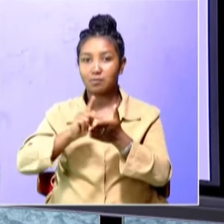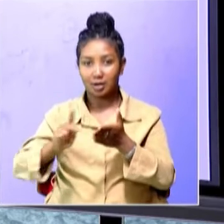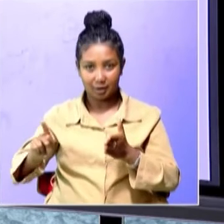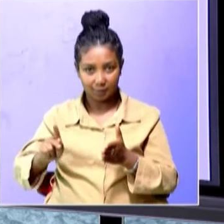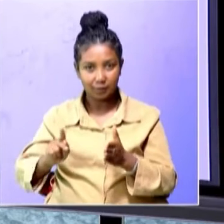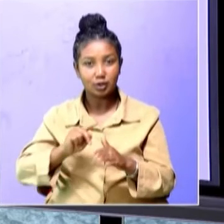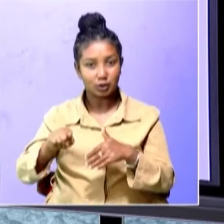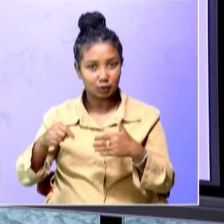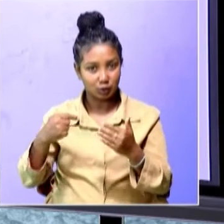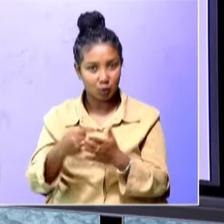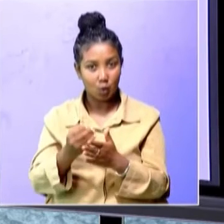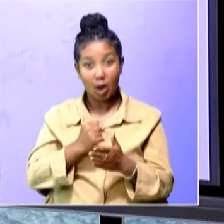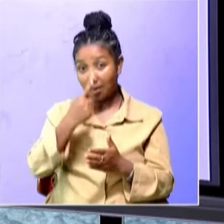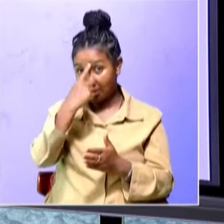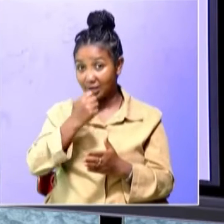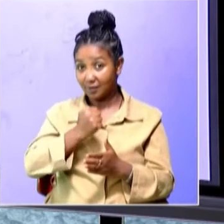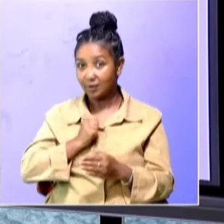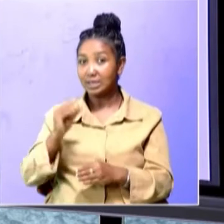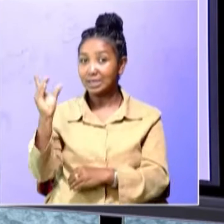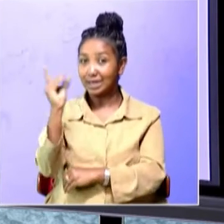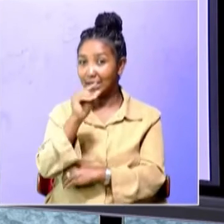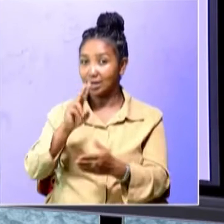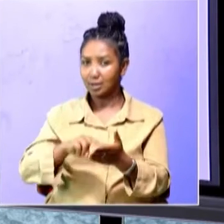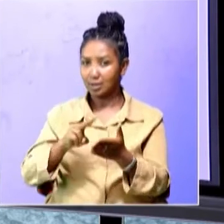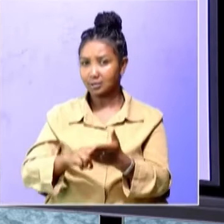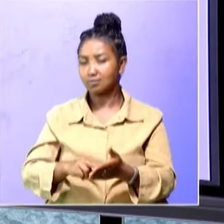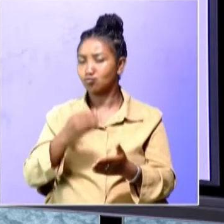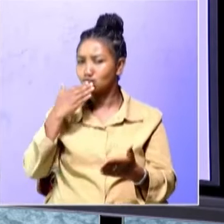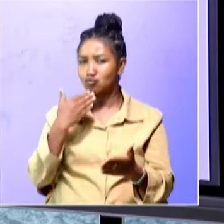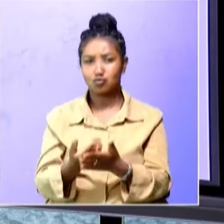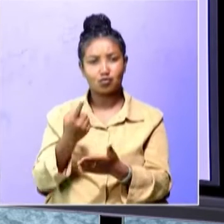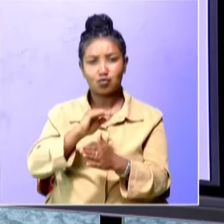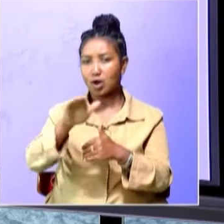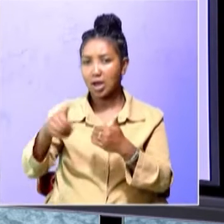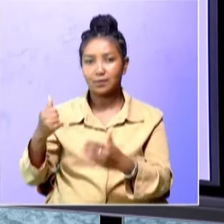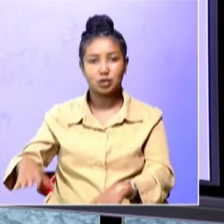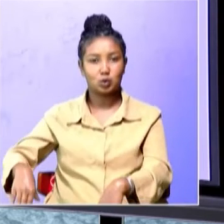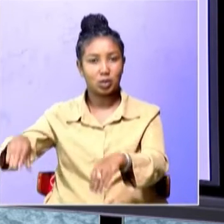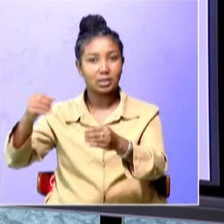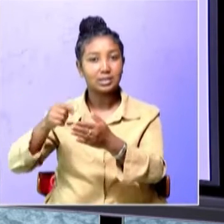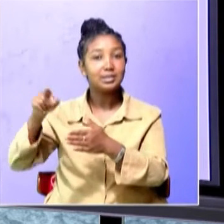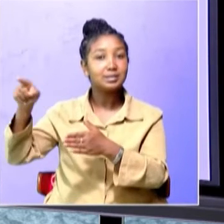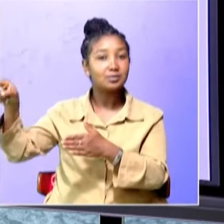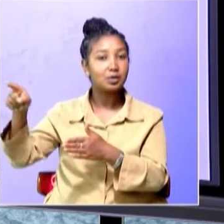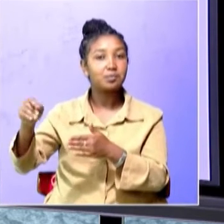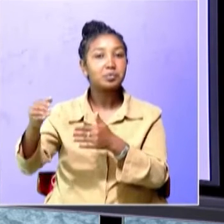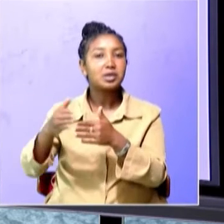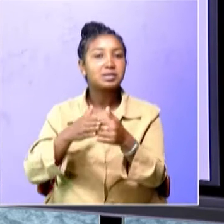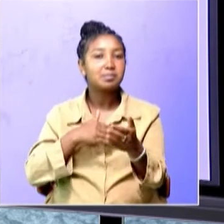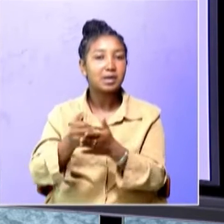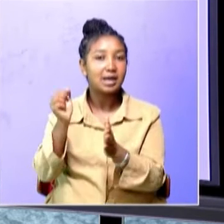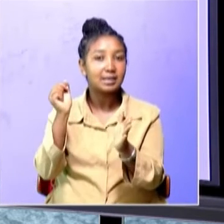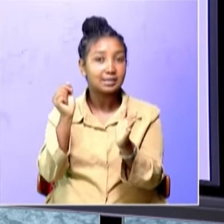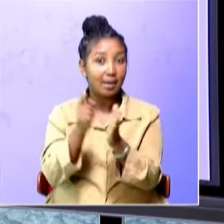paragraphs. So I believe daily reading is good for every student. This is a simple